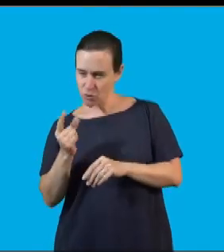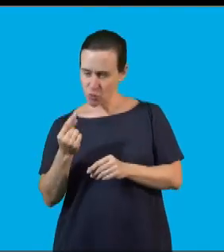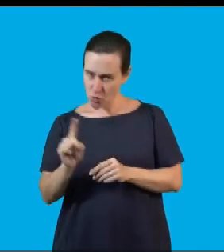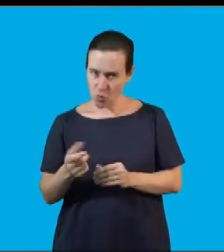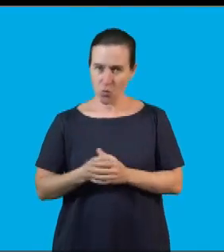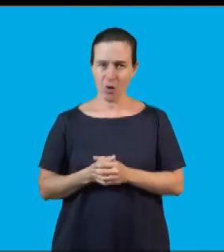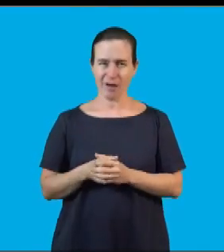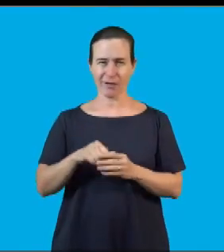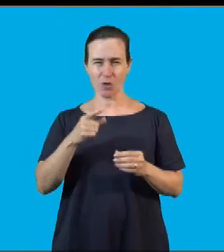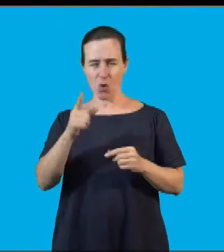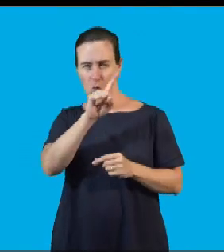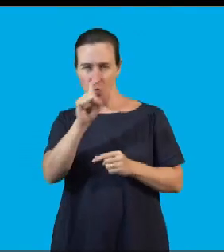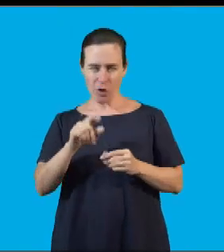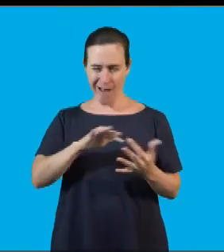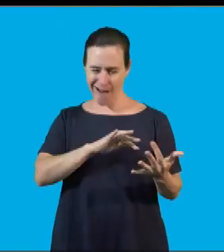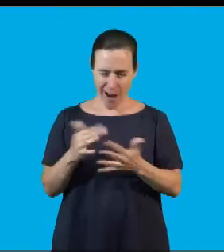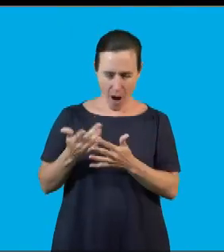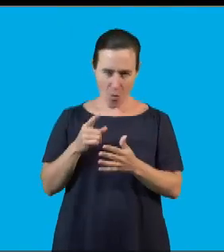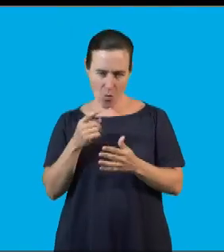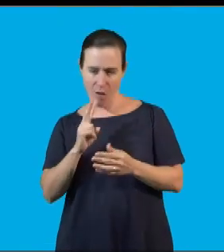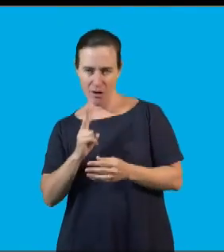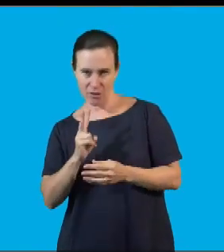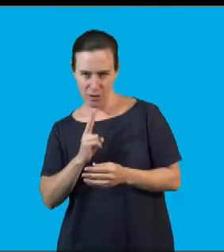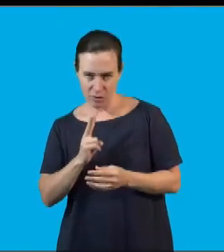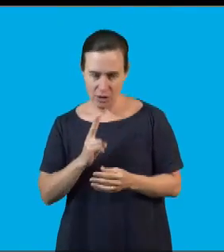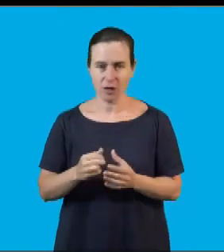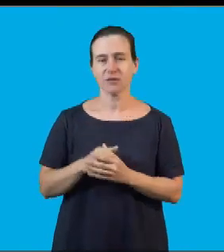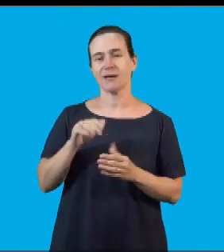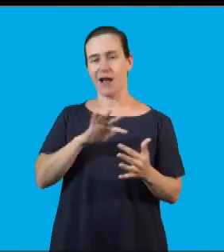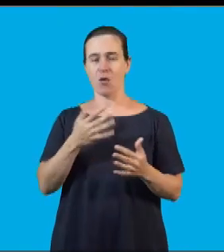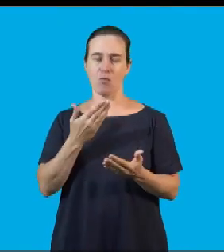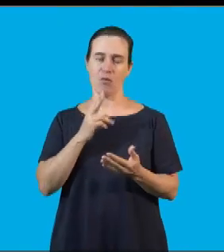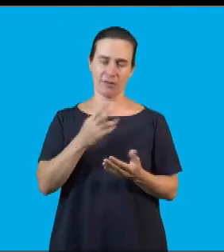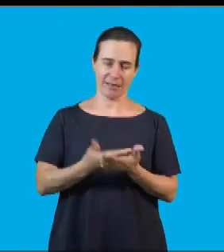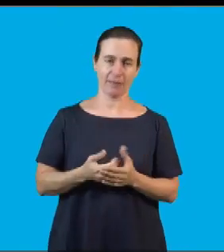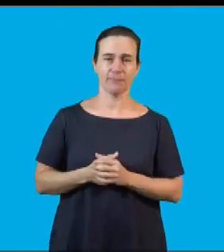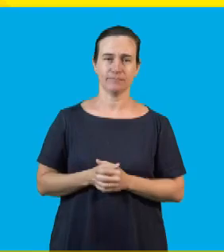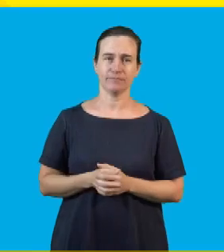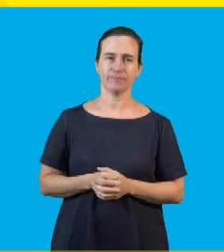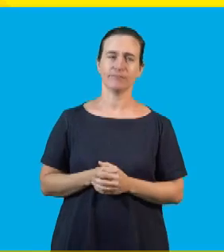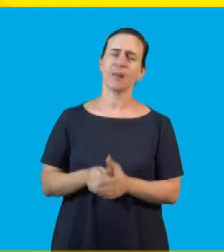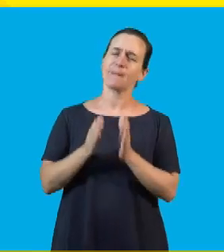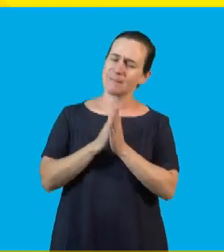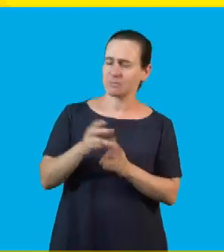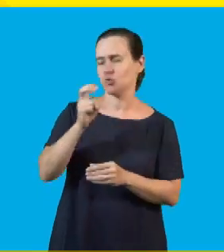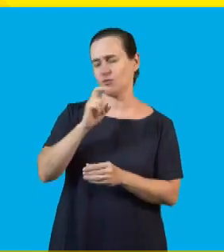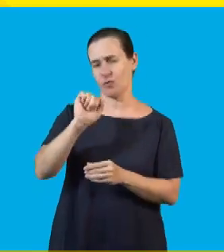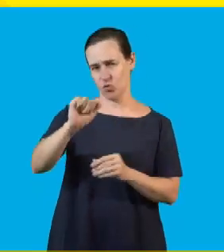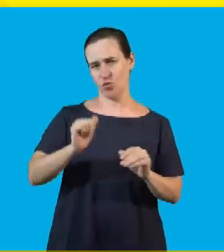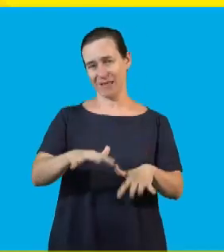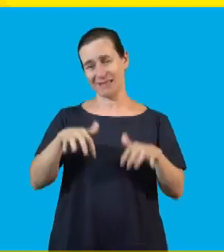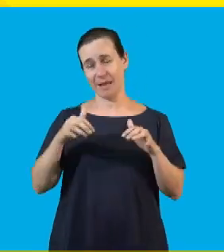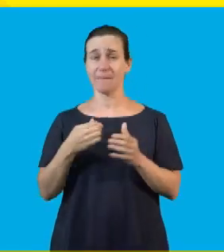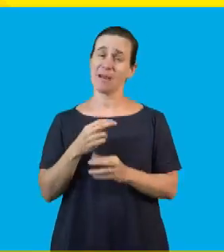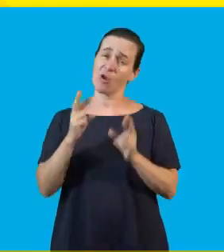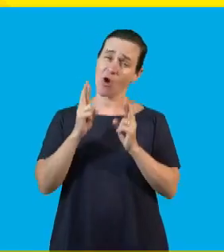each, scaffolding of questions and the strategic approach to question order, and answering techniques. Take these tips, apply them in your